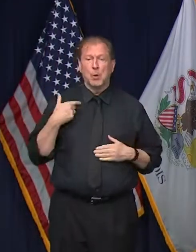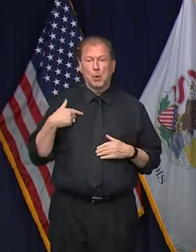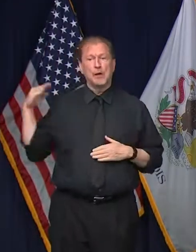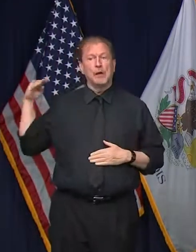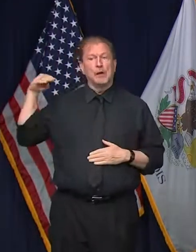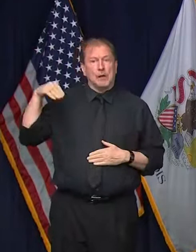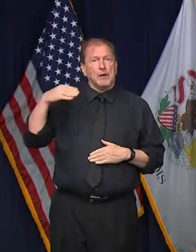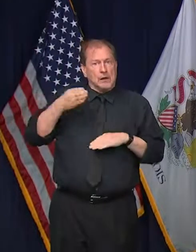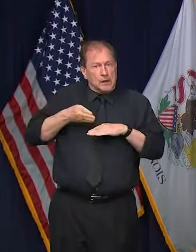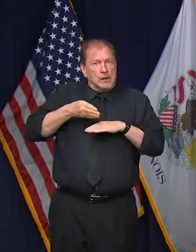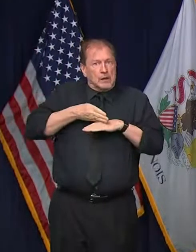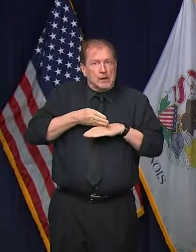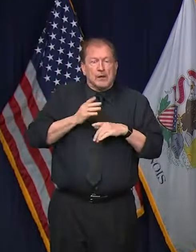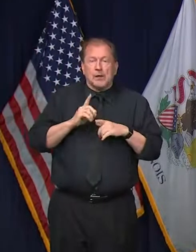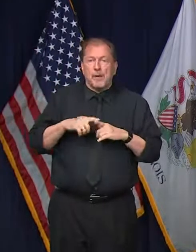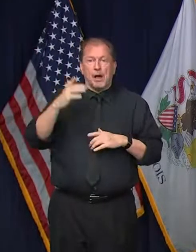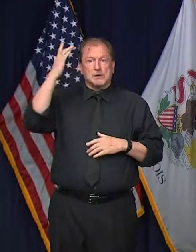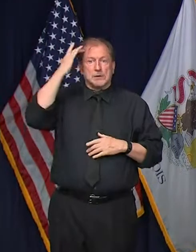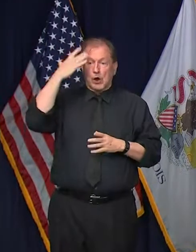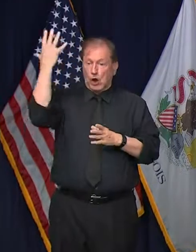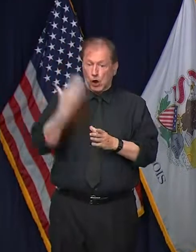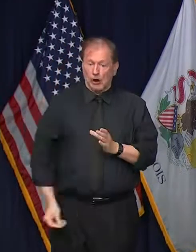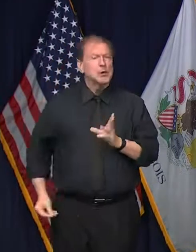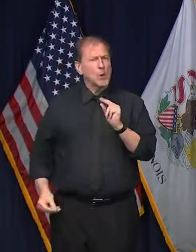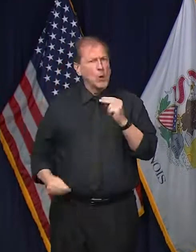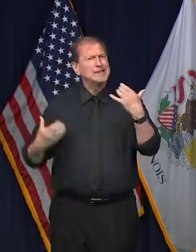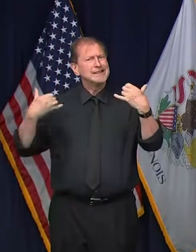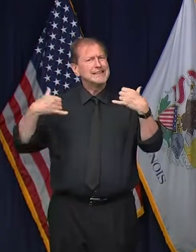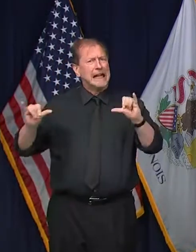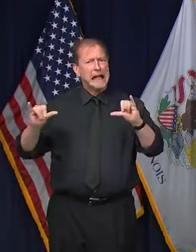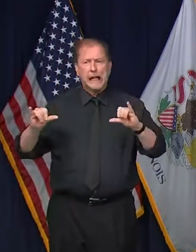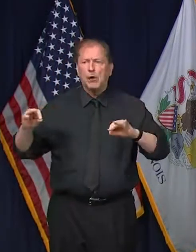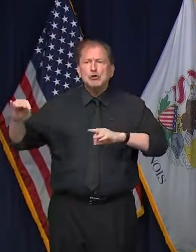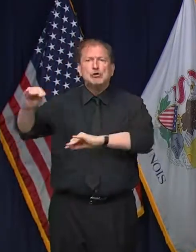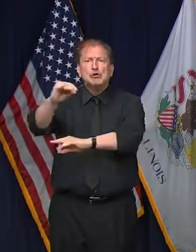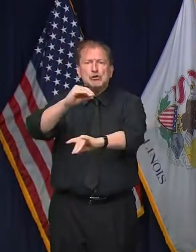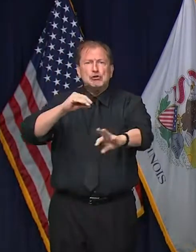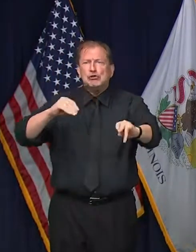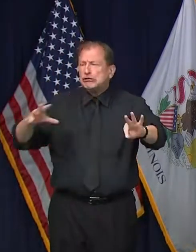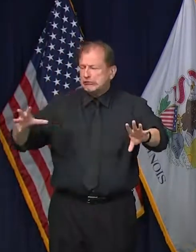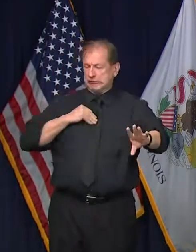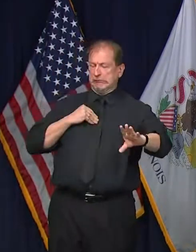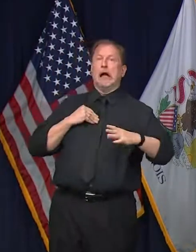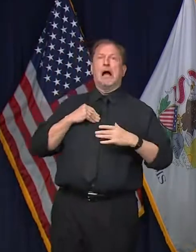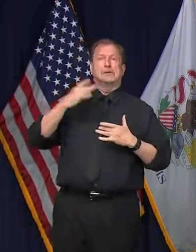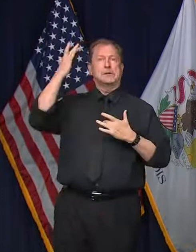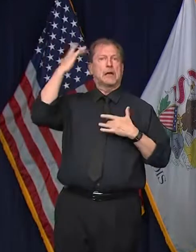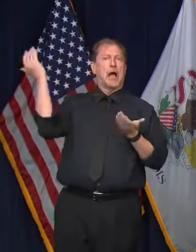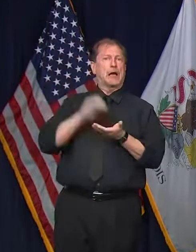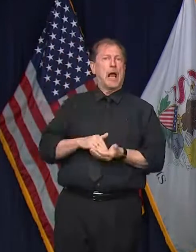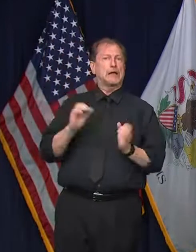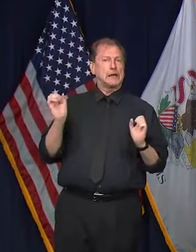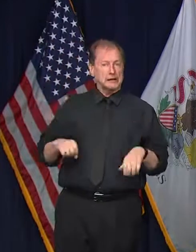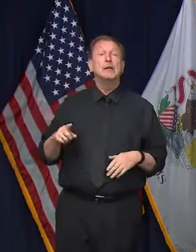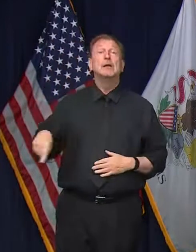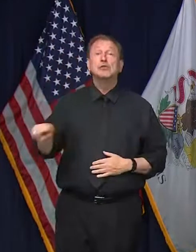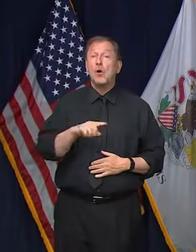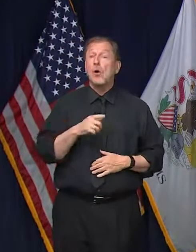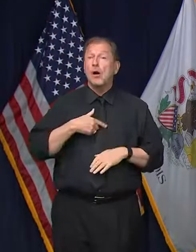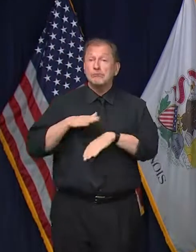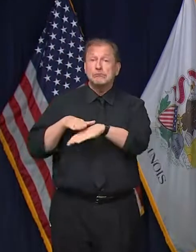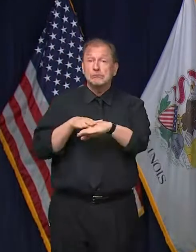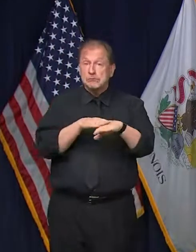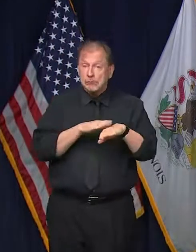gone away. It's still there. The reason that we're doing so much better here in Illinois than we would otherwise have is because people have